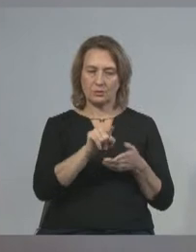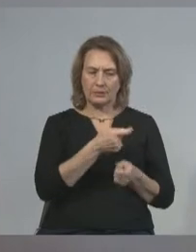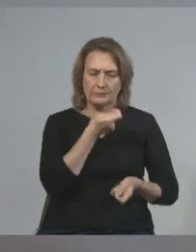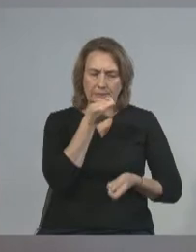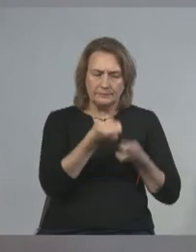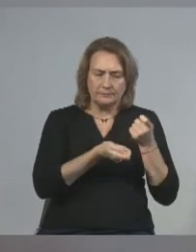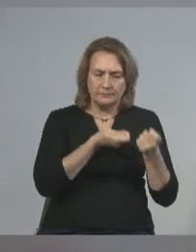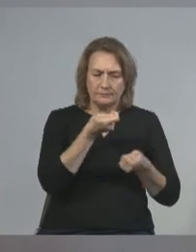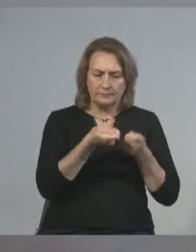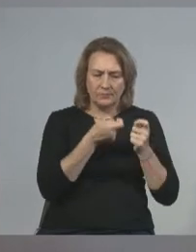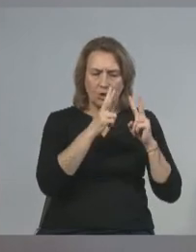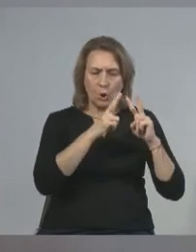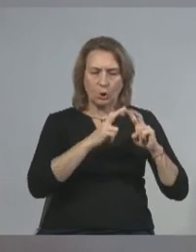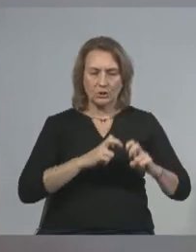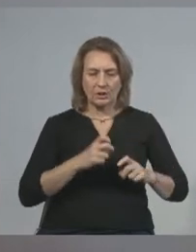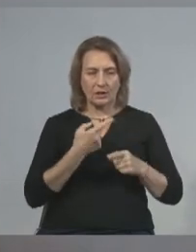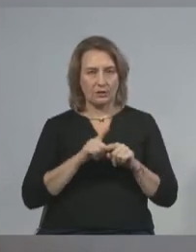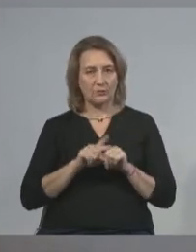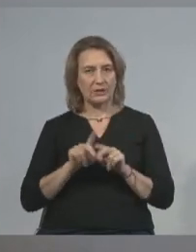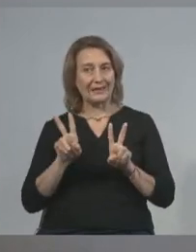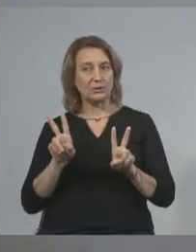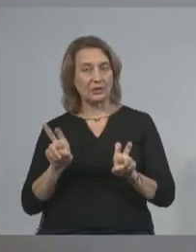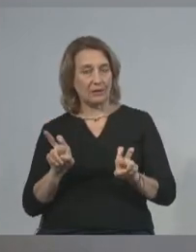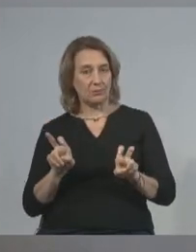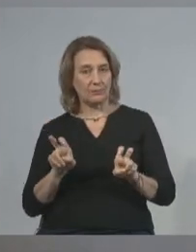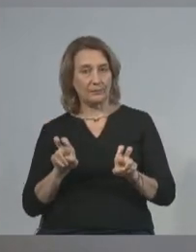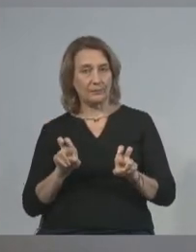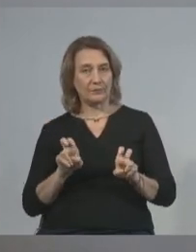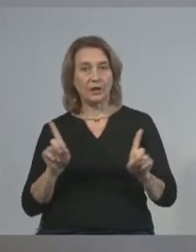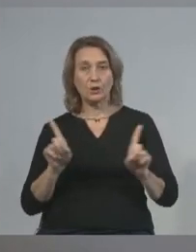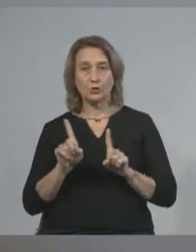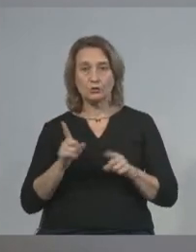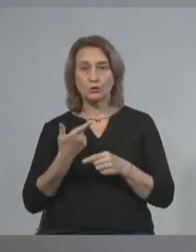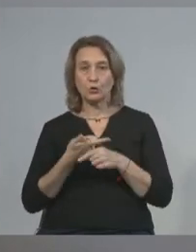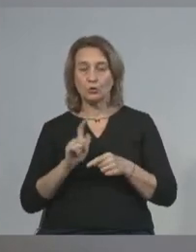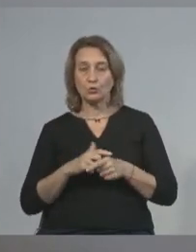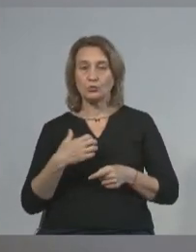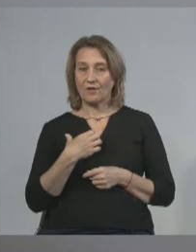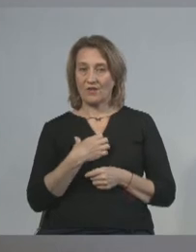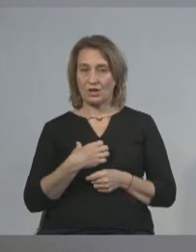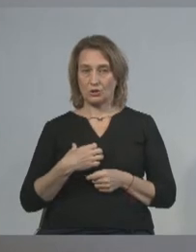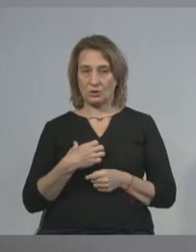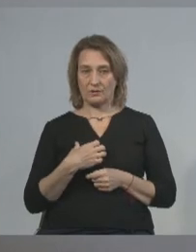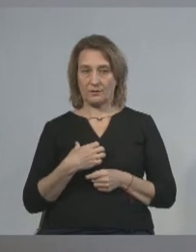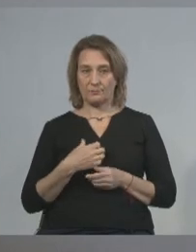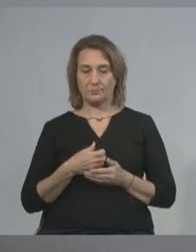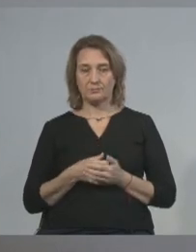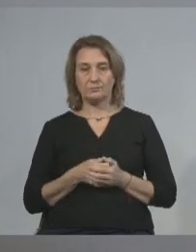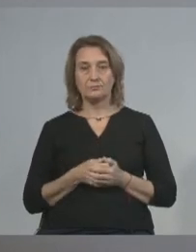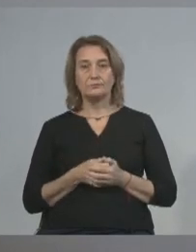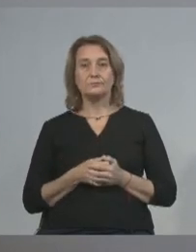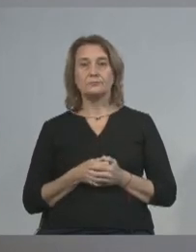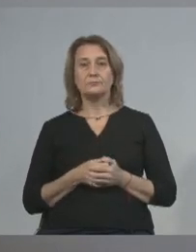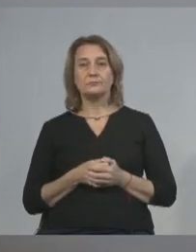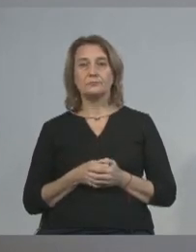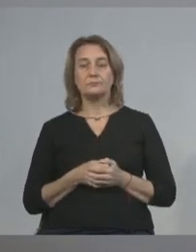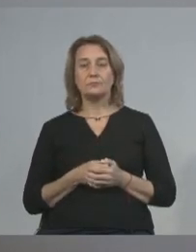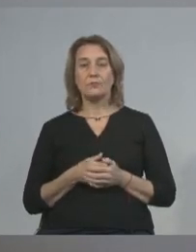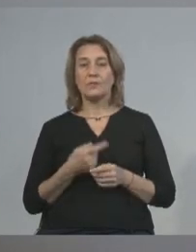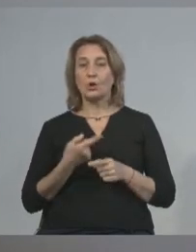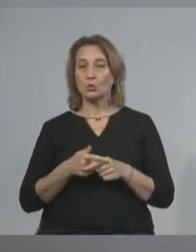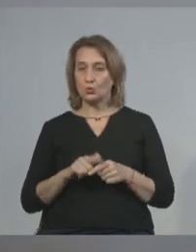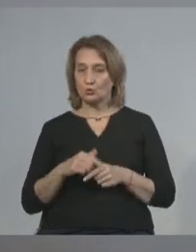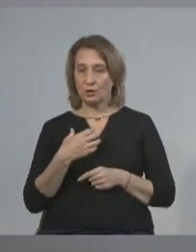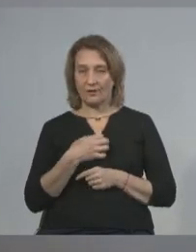for which clearly uh is important and female journalists recognize that concept um